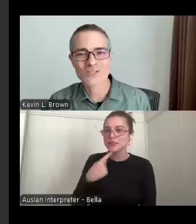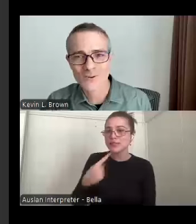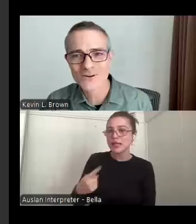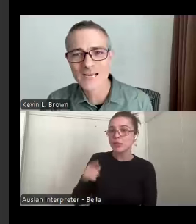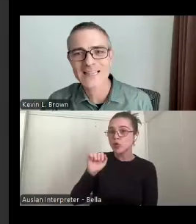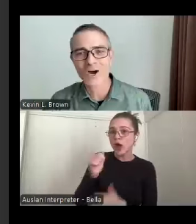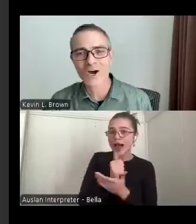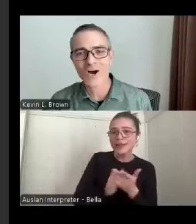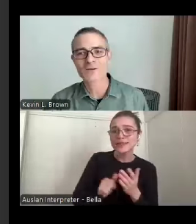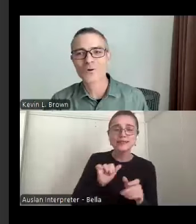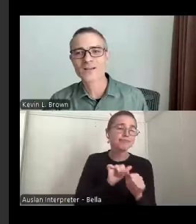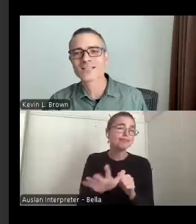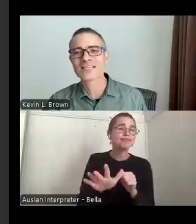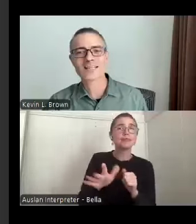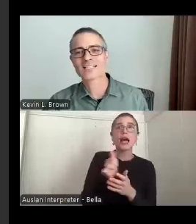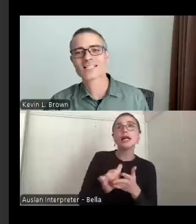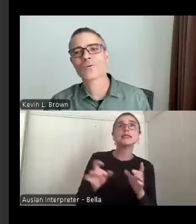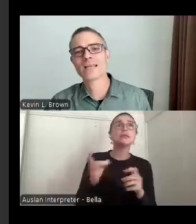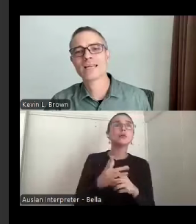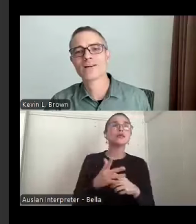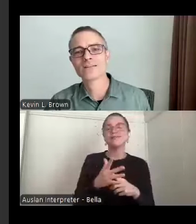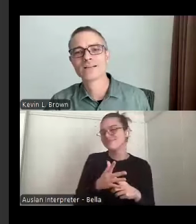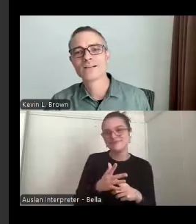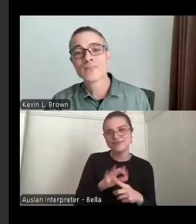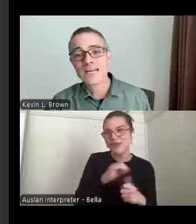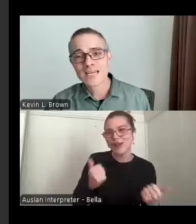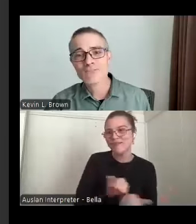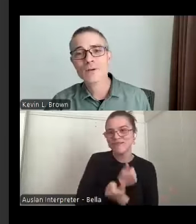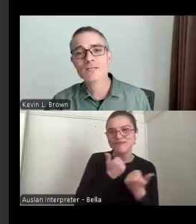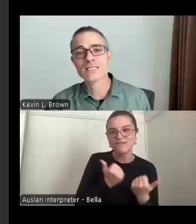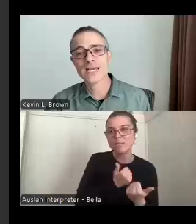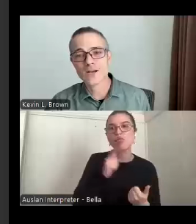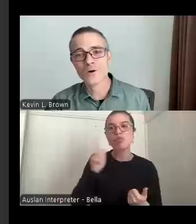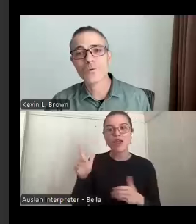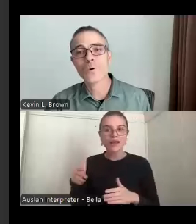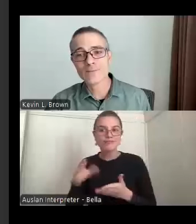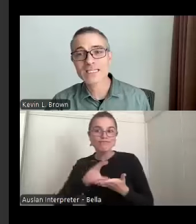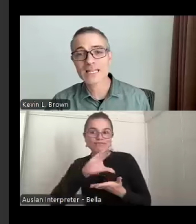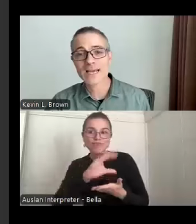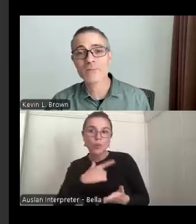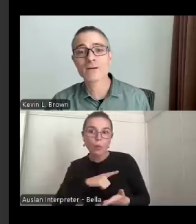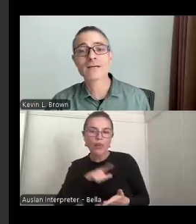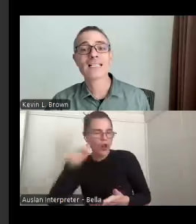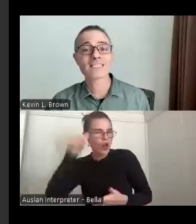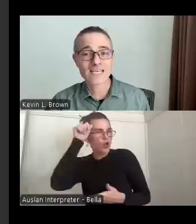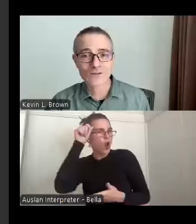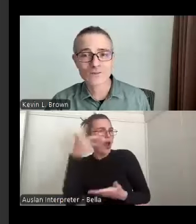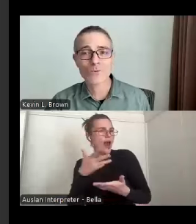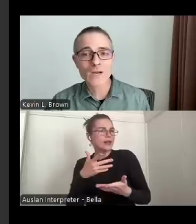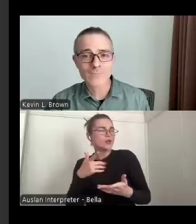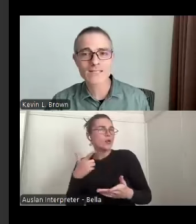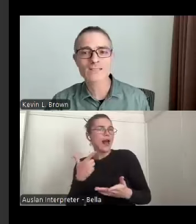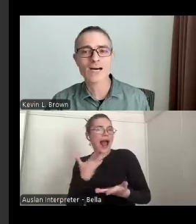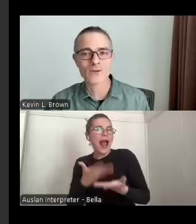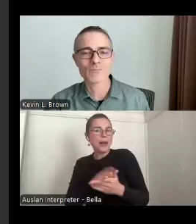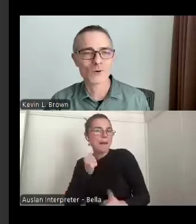are superb and the art is important, that's not why they give. They give because they know what it means to them and secondarily what